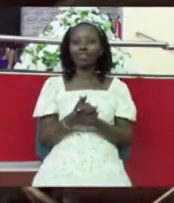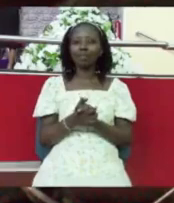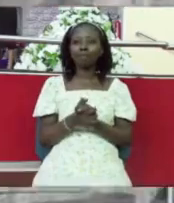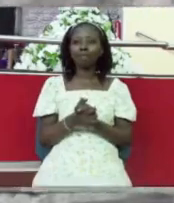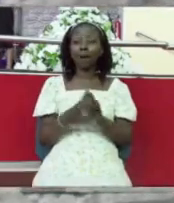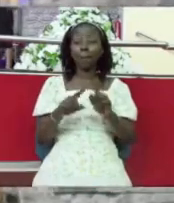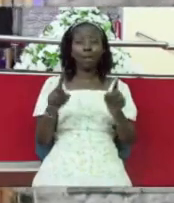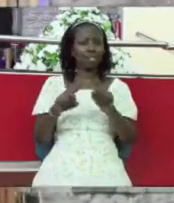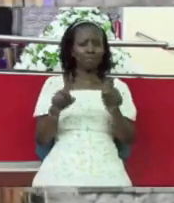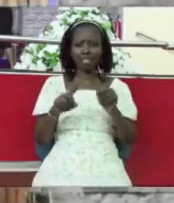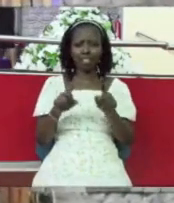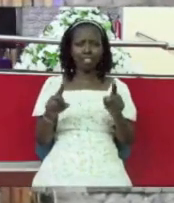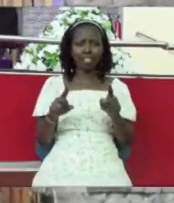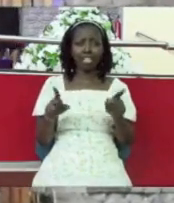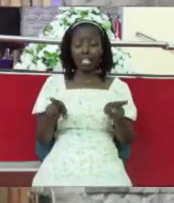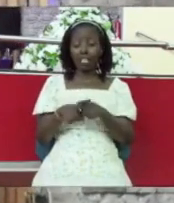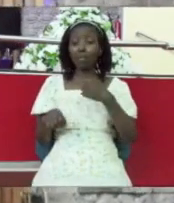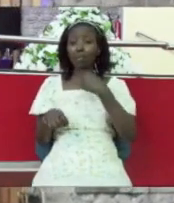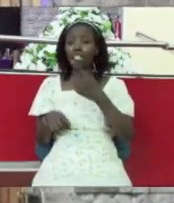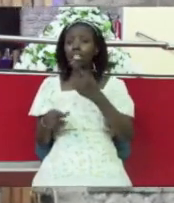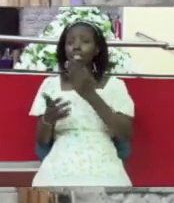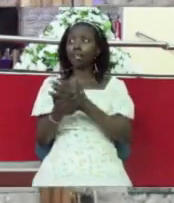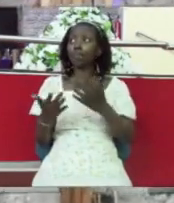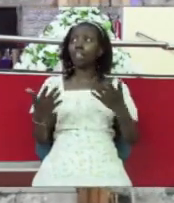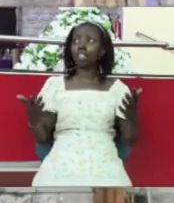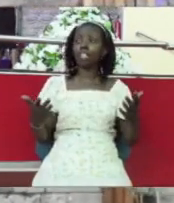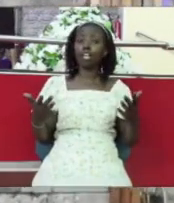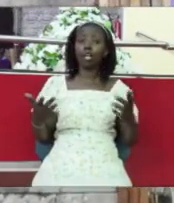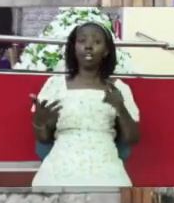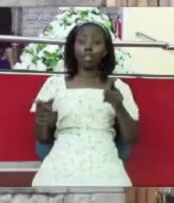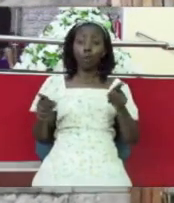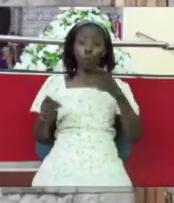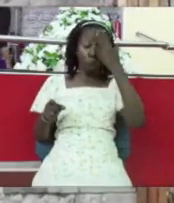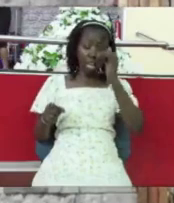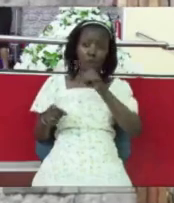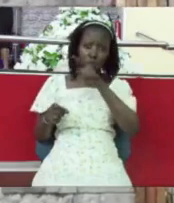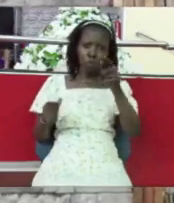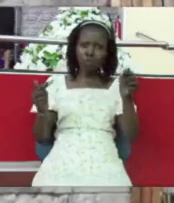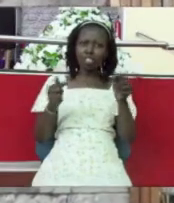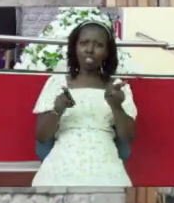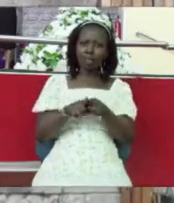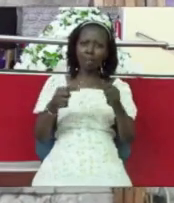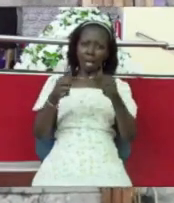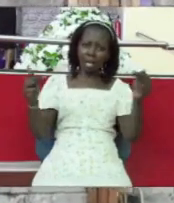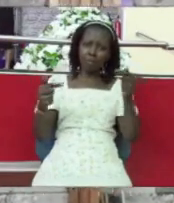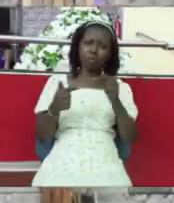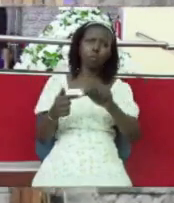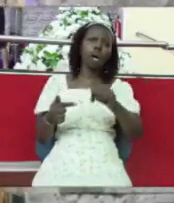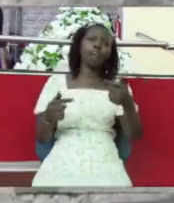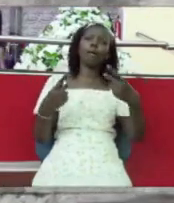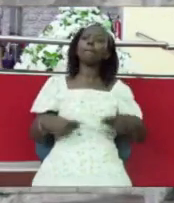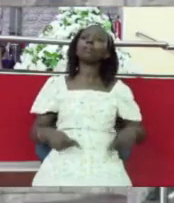ukifanikiwa. But they also said something that I also thought, because you are also an enemy to somebody. Lakini wakasema kwa sababu wewe pia